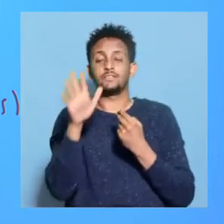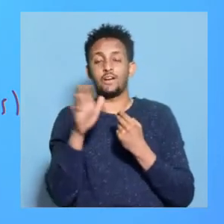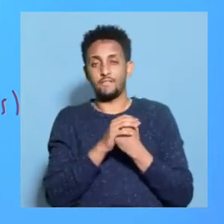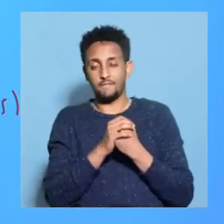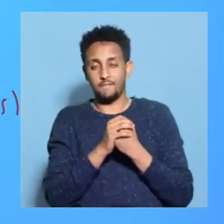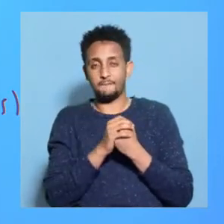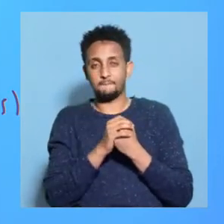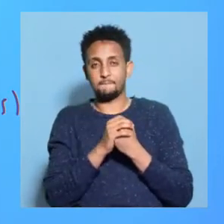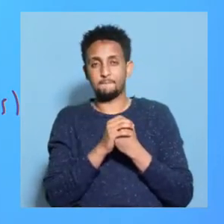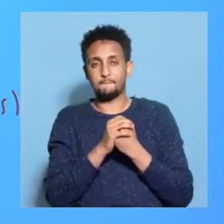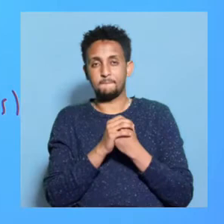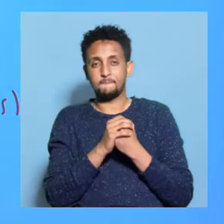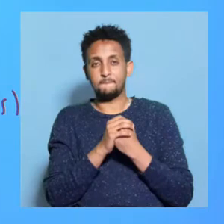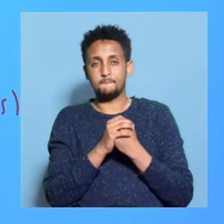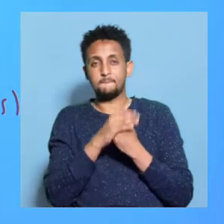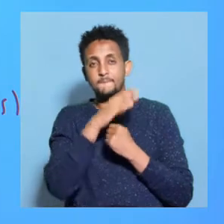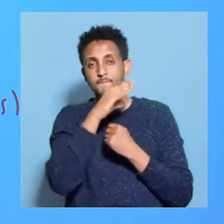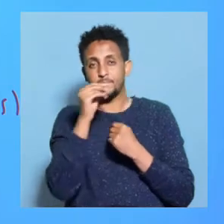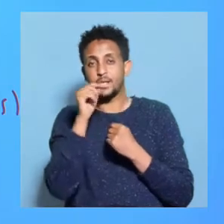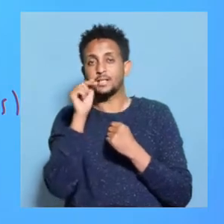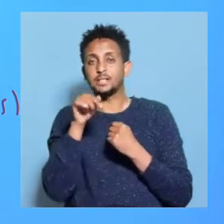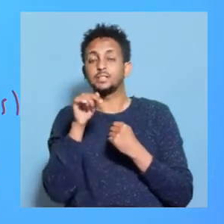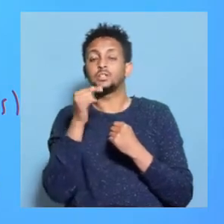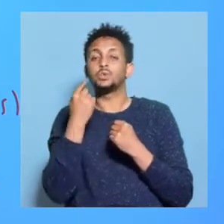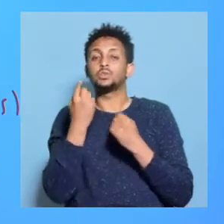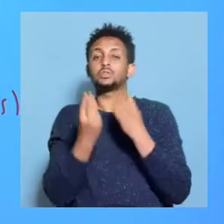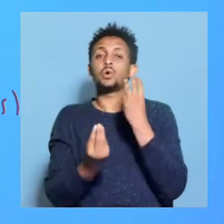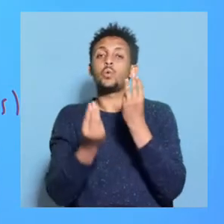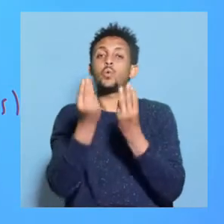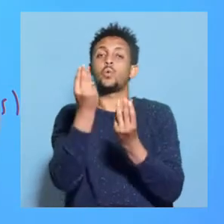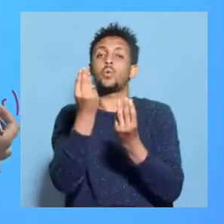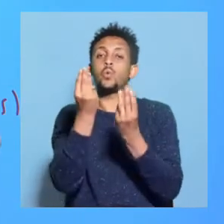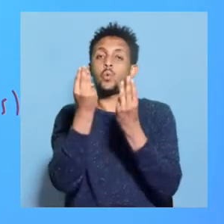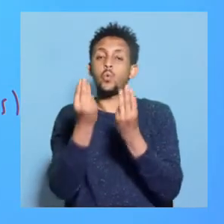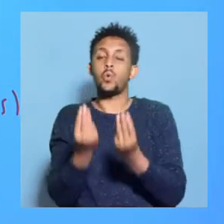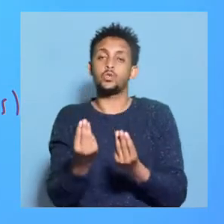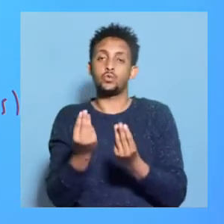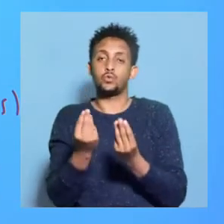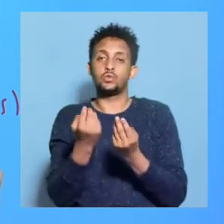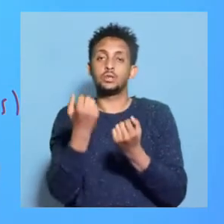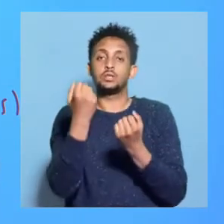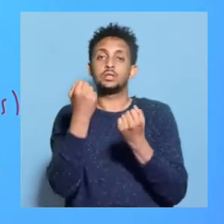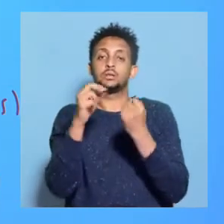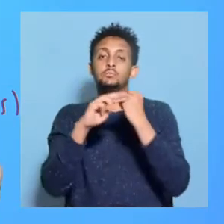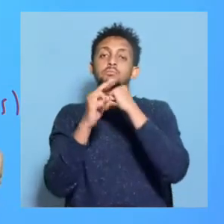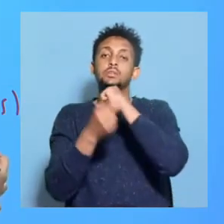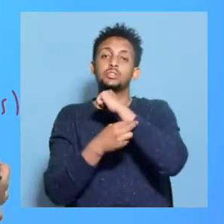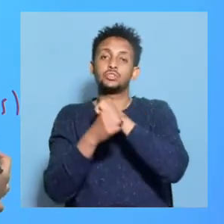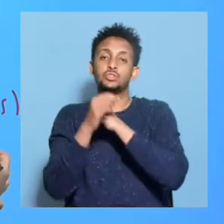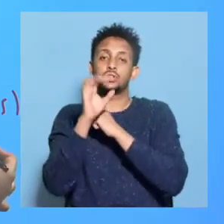35, and here the weight of the bridge is